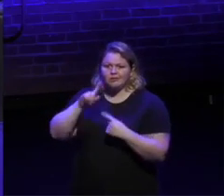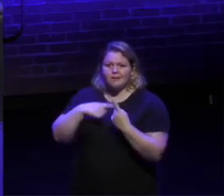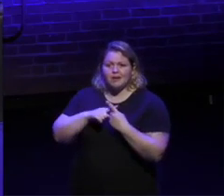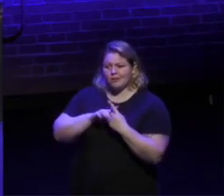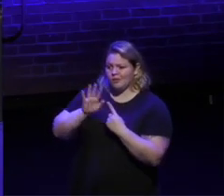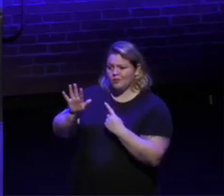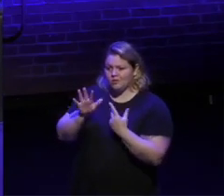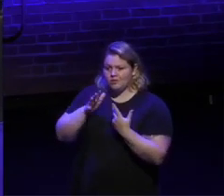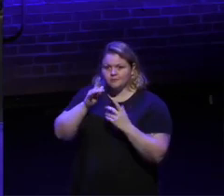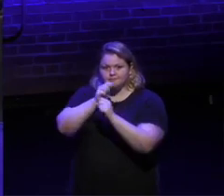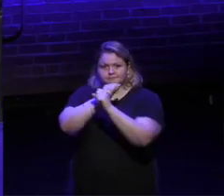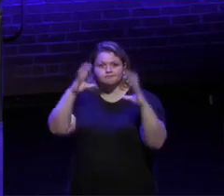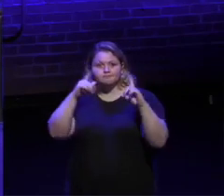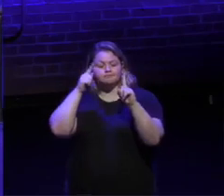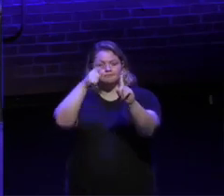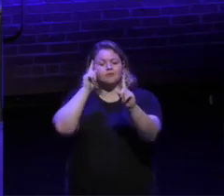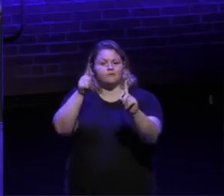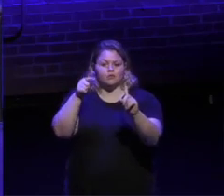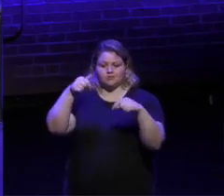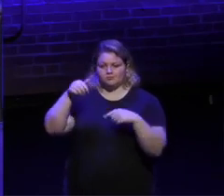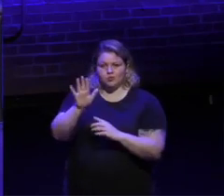Governor can strengthen this important state sector.